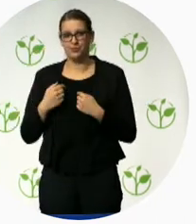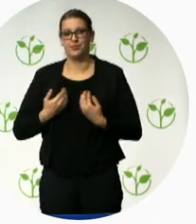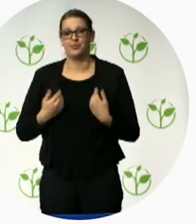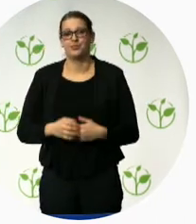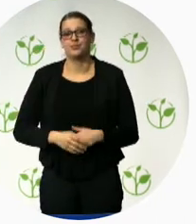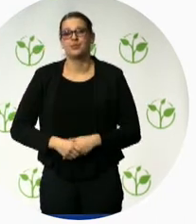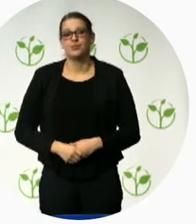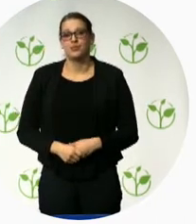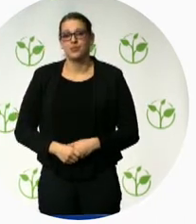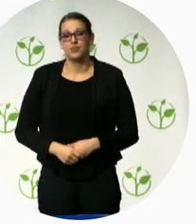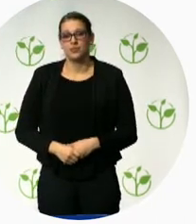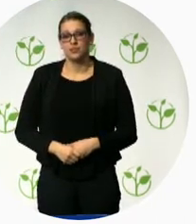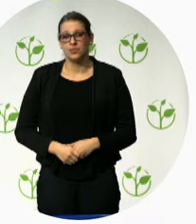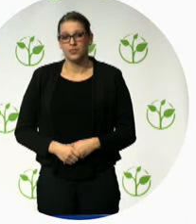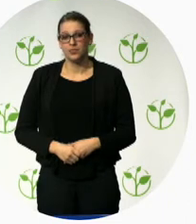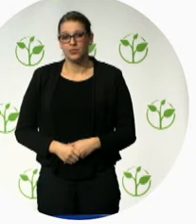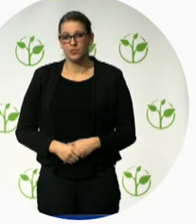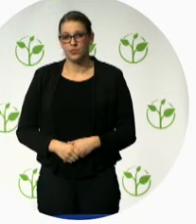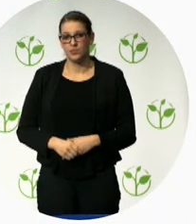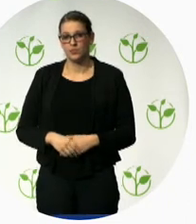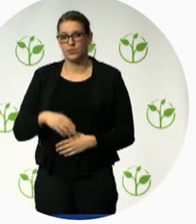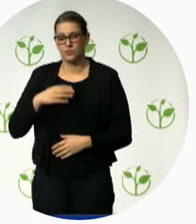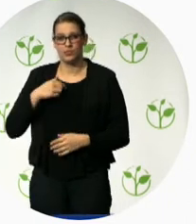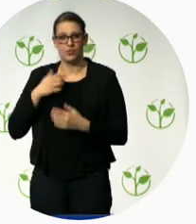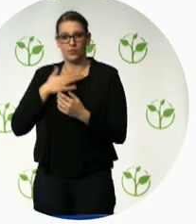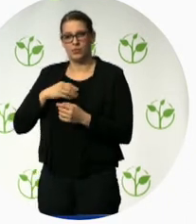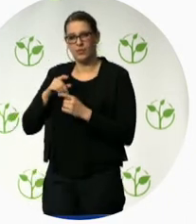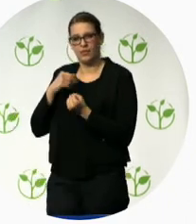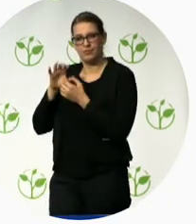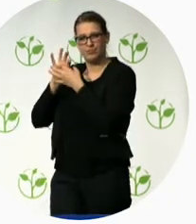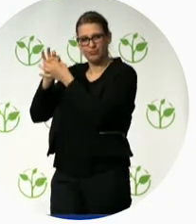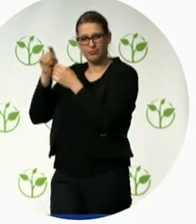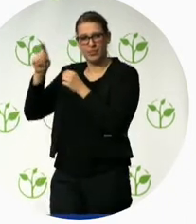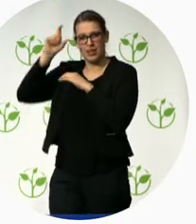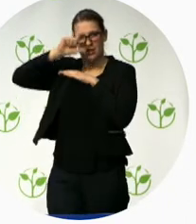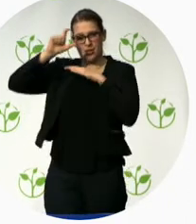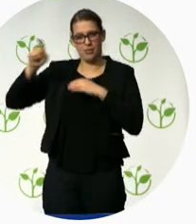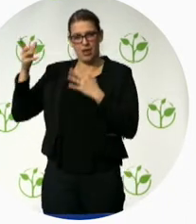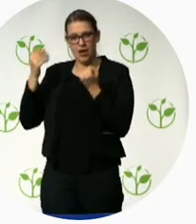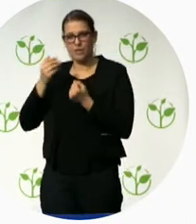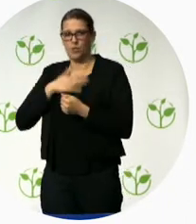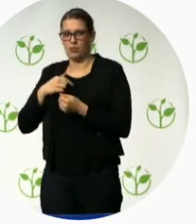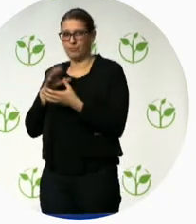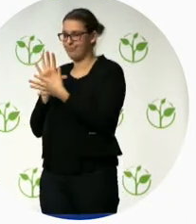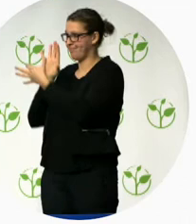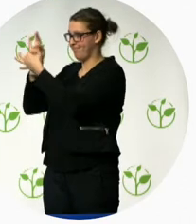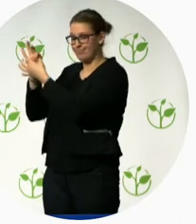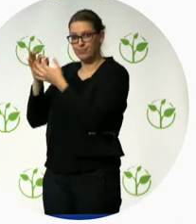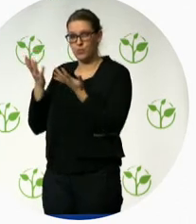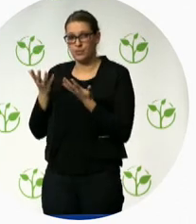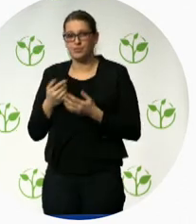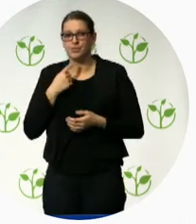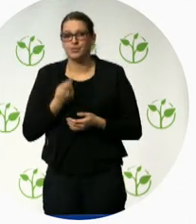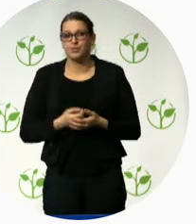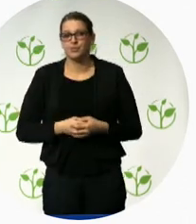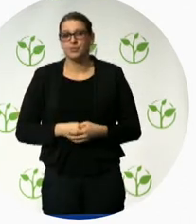as the presentation of Nepal. It is a wonderful presentation, and it is a very important aspect that